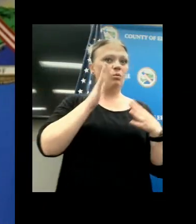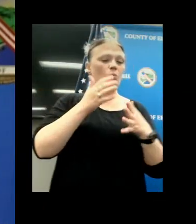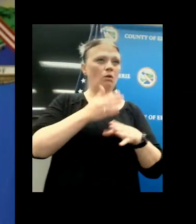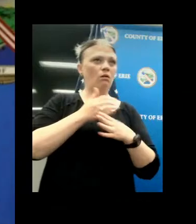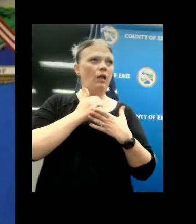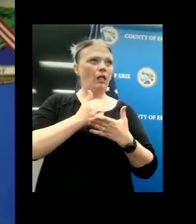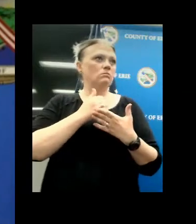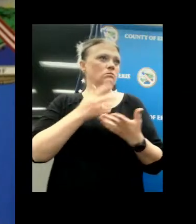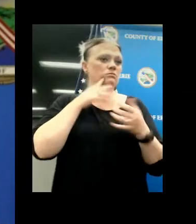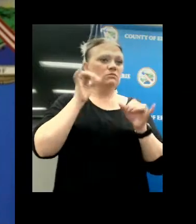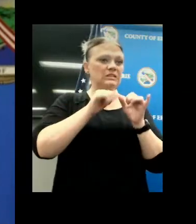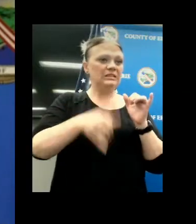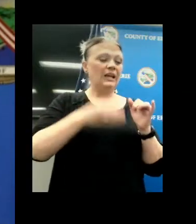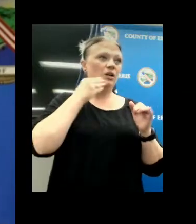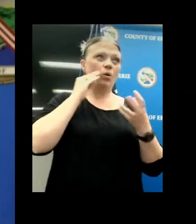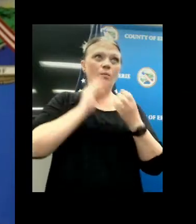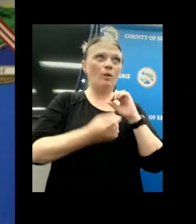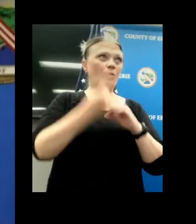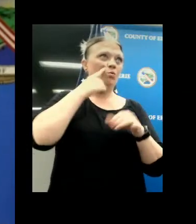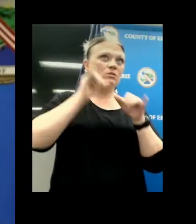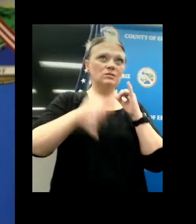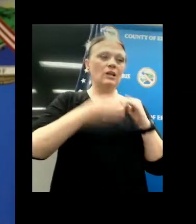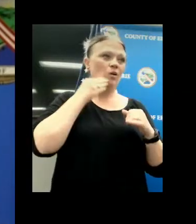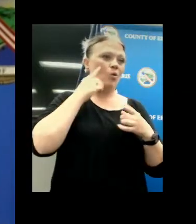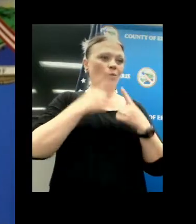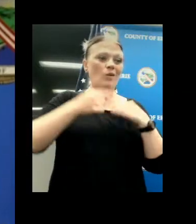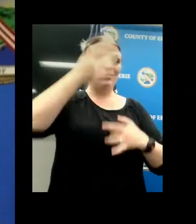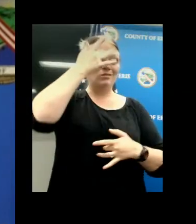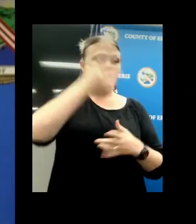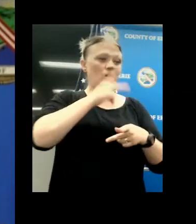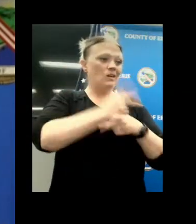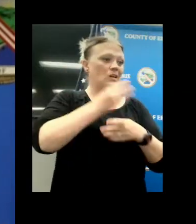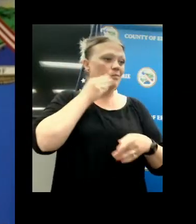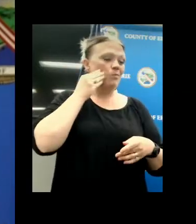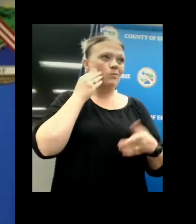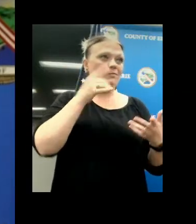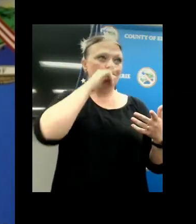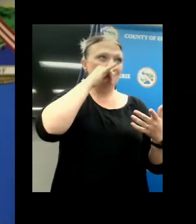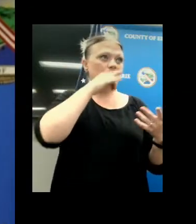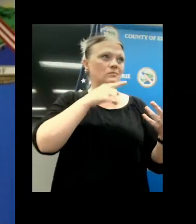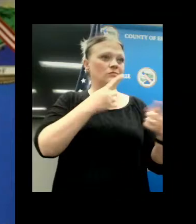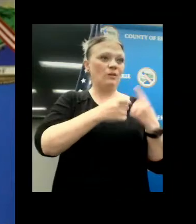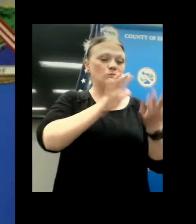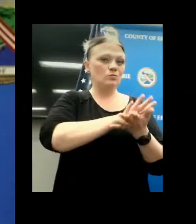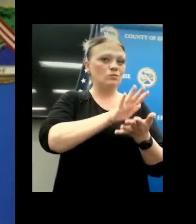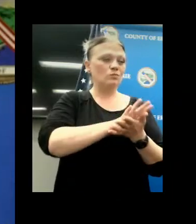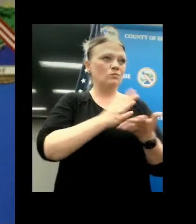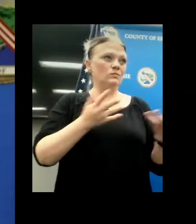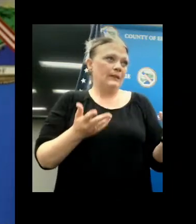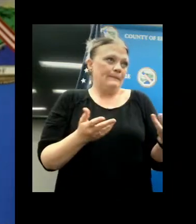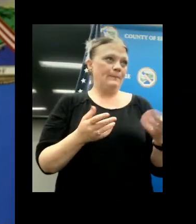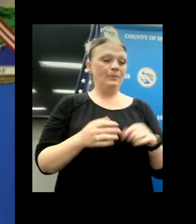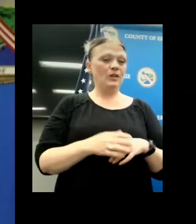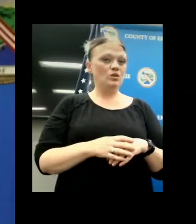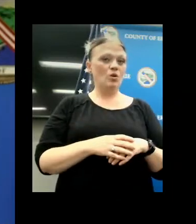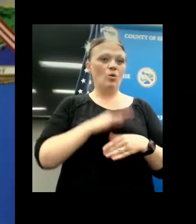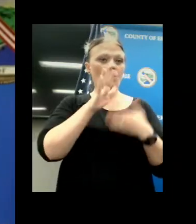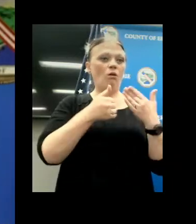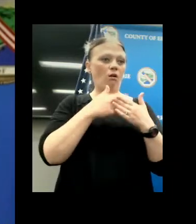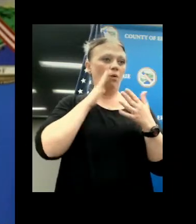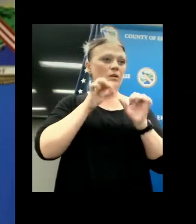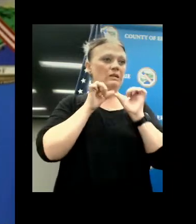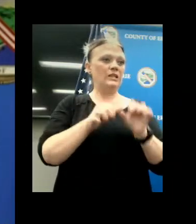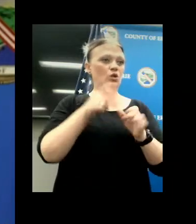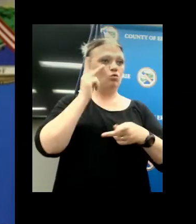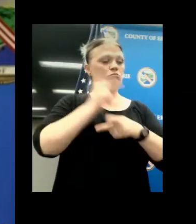protect, and staying at home. Number one, like stay at home when you're sick, keep your kids home from school when they're sick. I mean, all those will continue